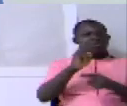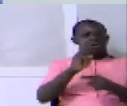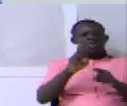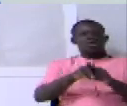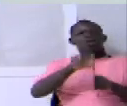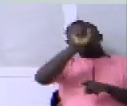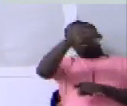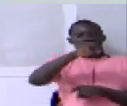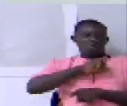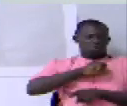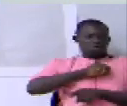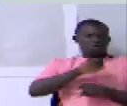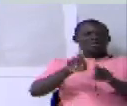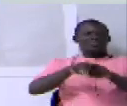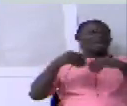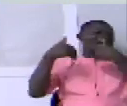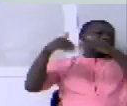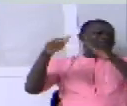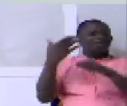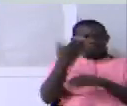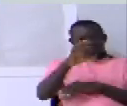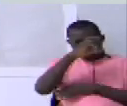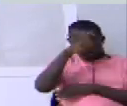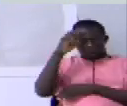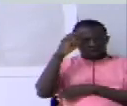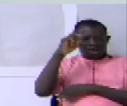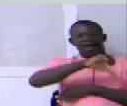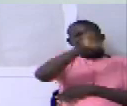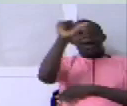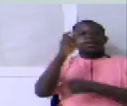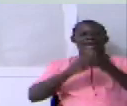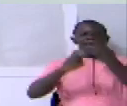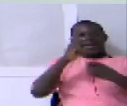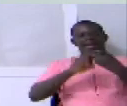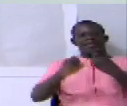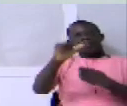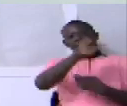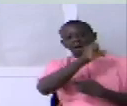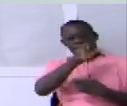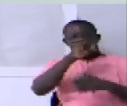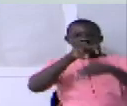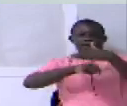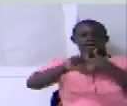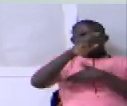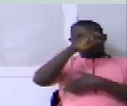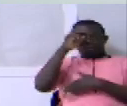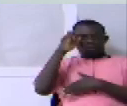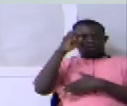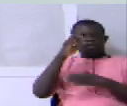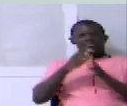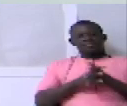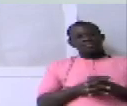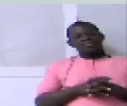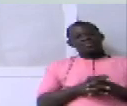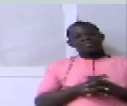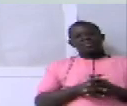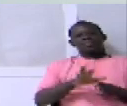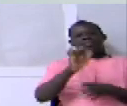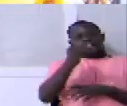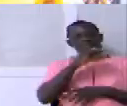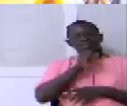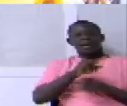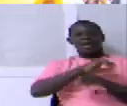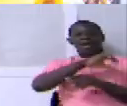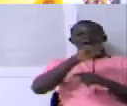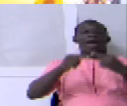sacking and reinstatement. Ngambe diam kanu ye baitu men aning inate murundi nando kuala. Yes, sir.